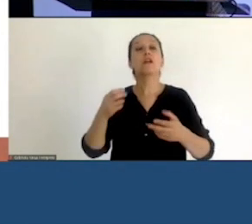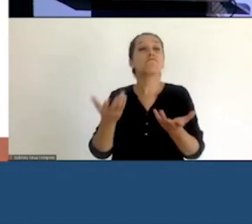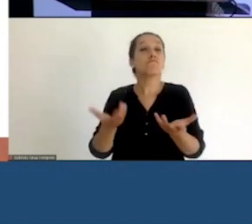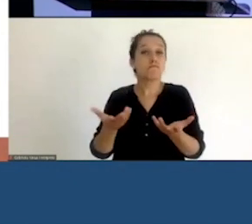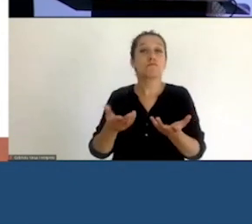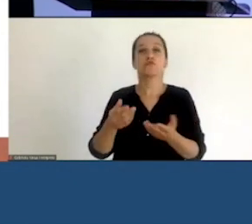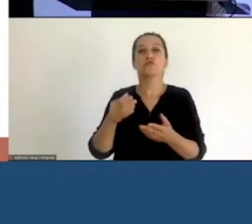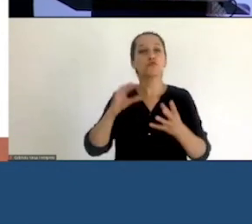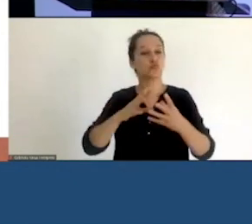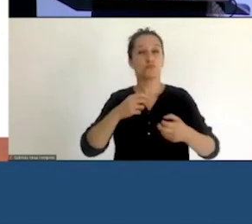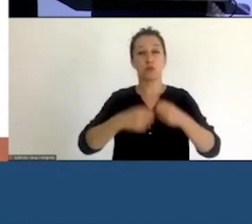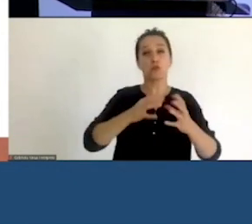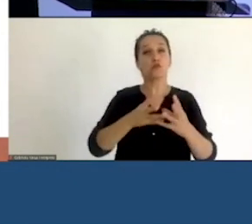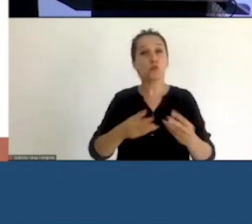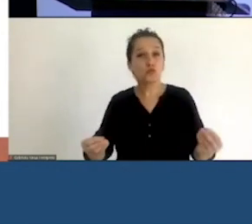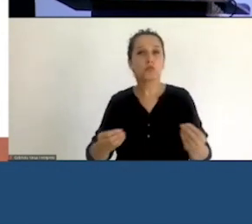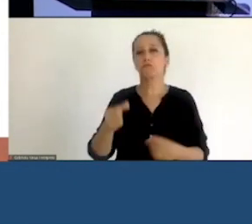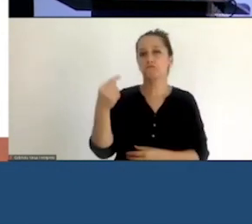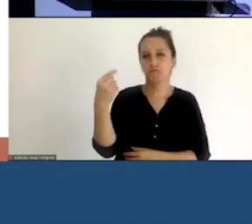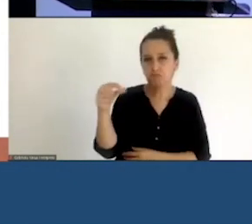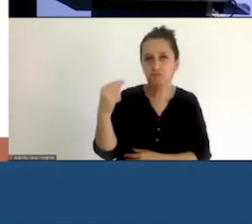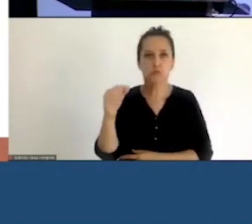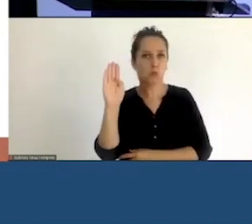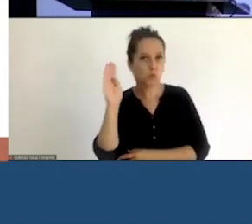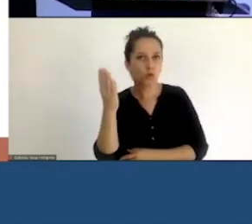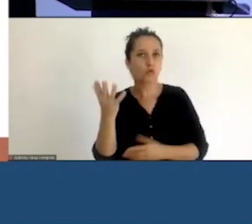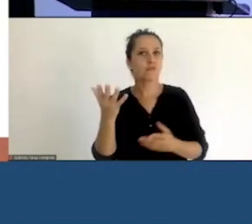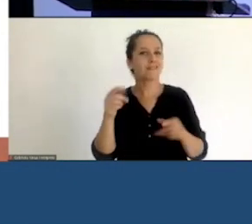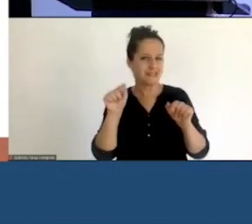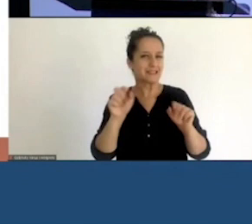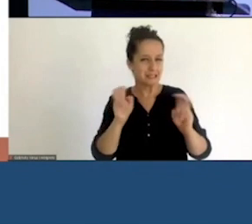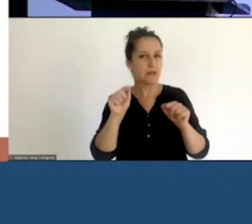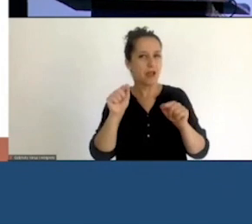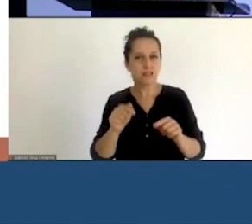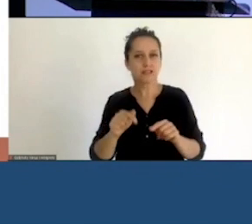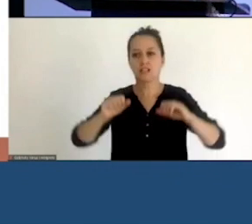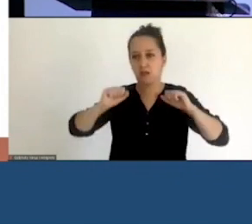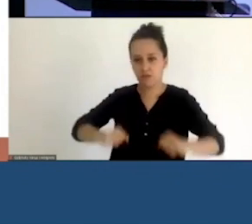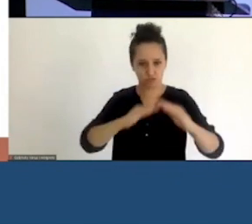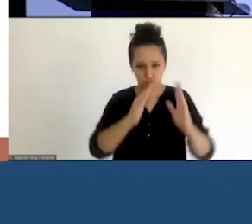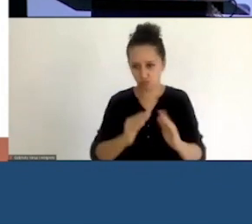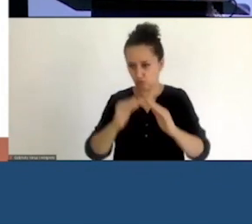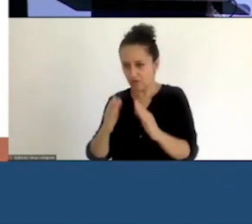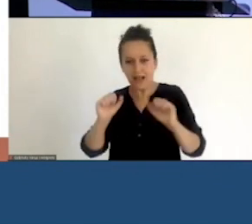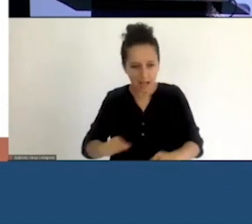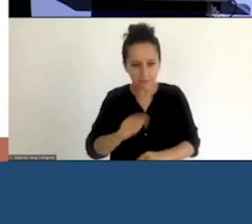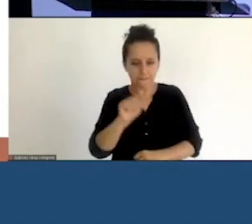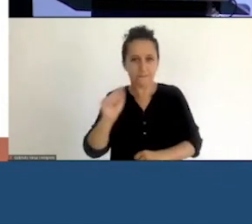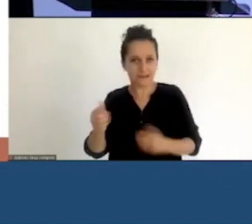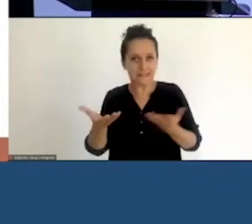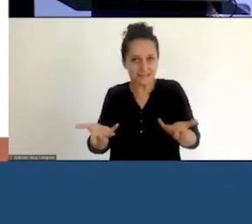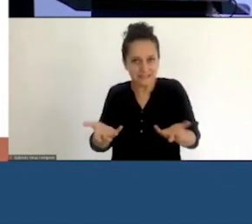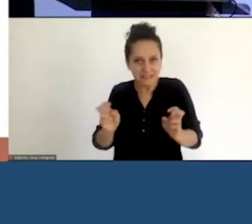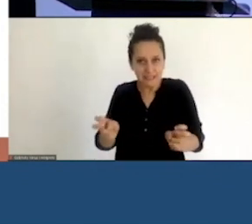green, etc., and institutional capacities, these are all issues of great importance